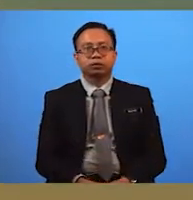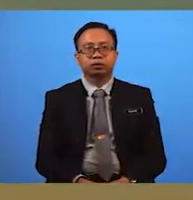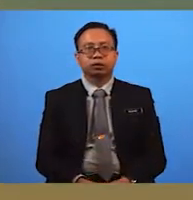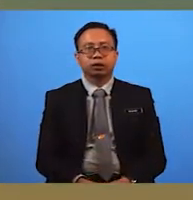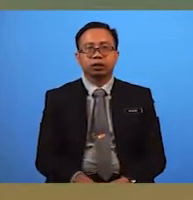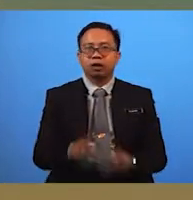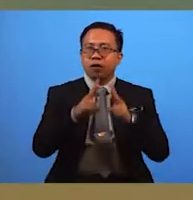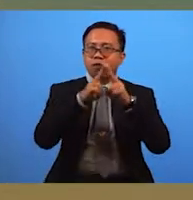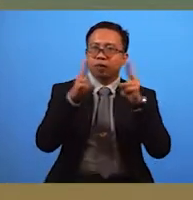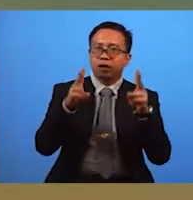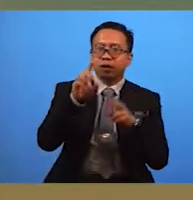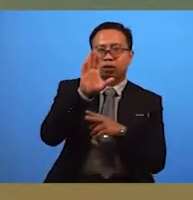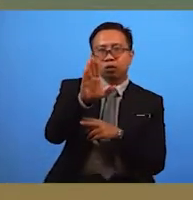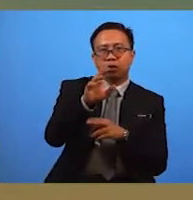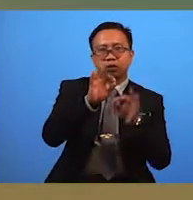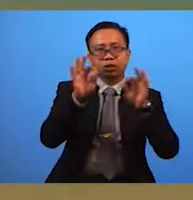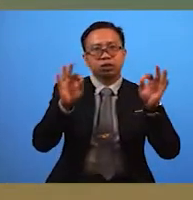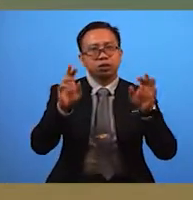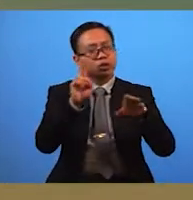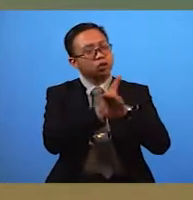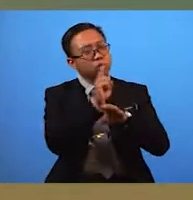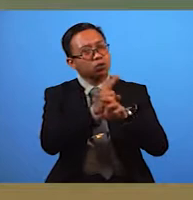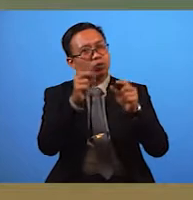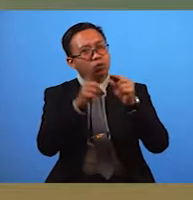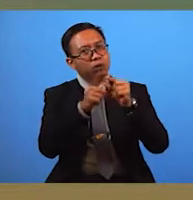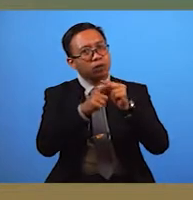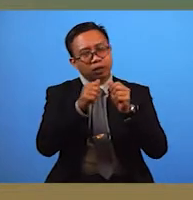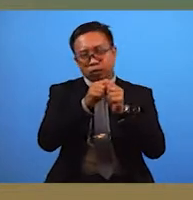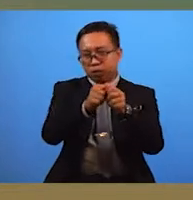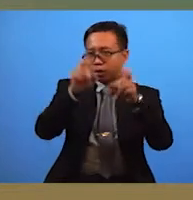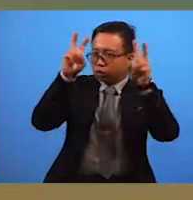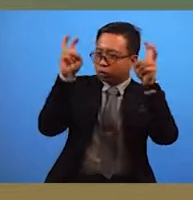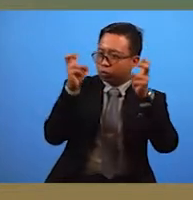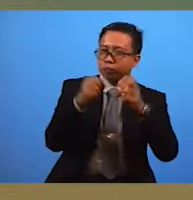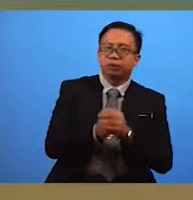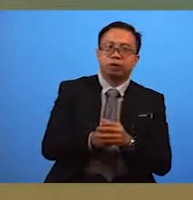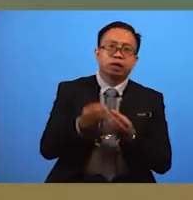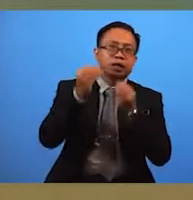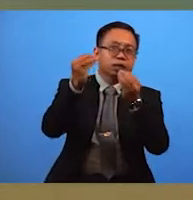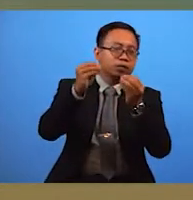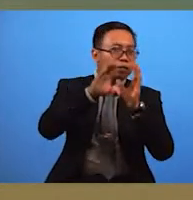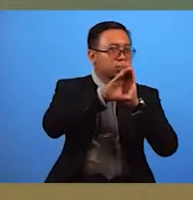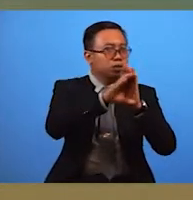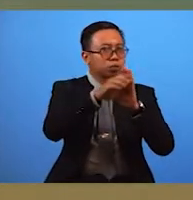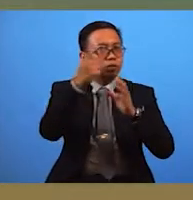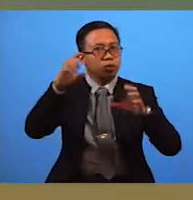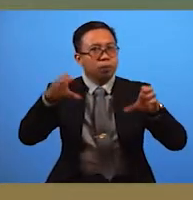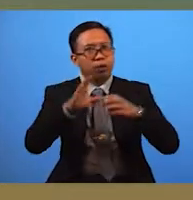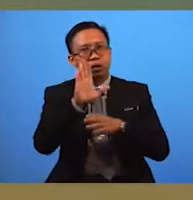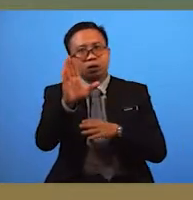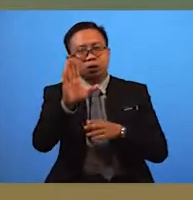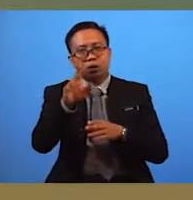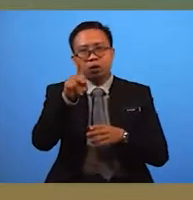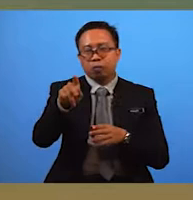Vary your sentences and use related words to the topic. Give examples to make your